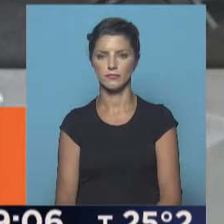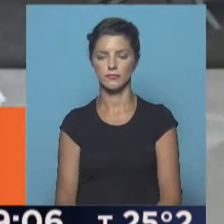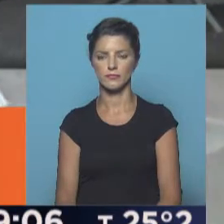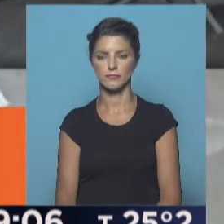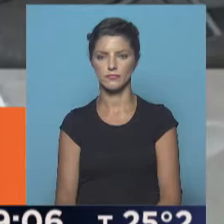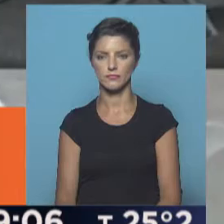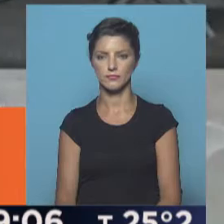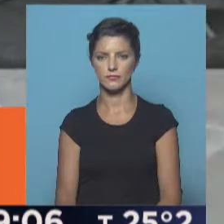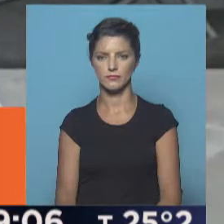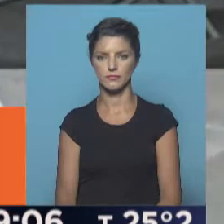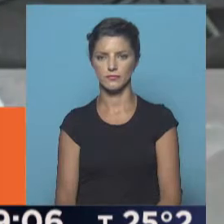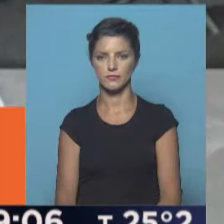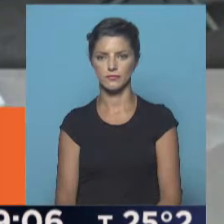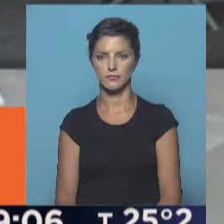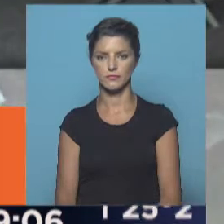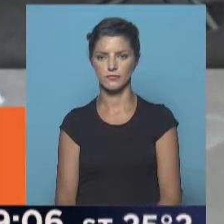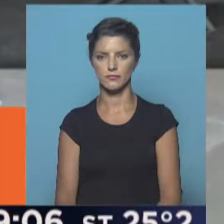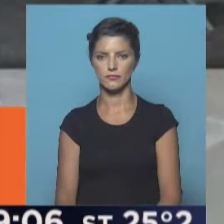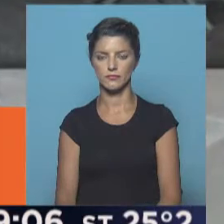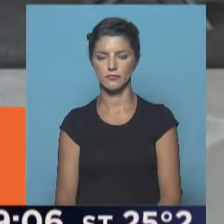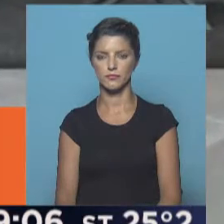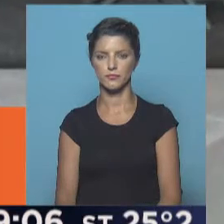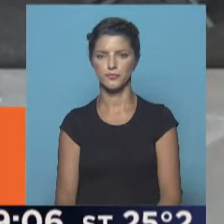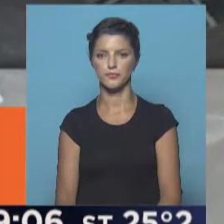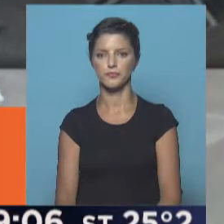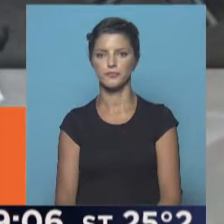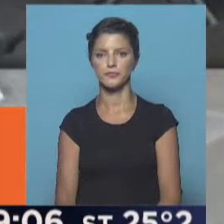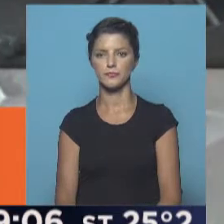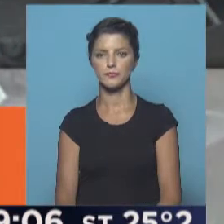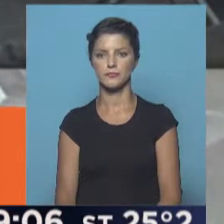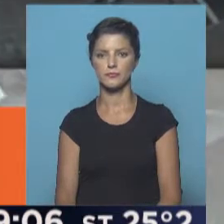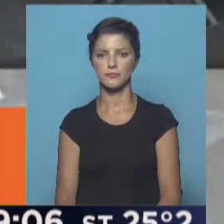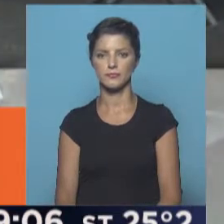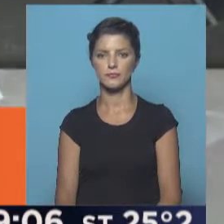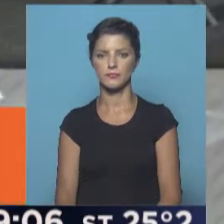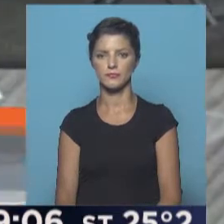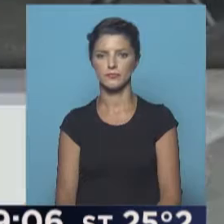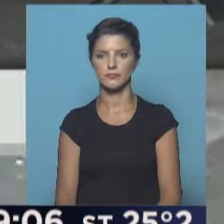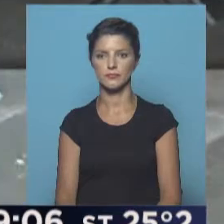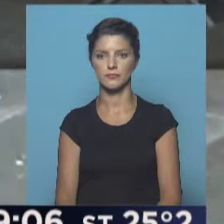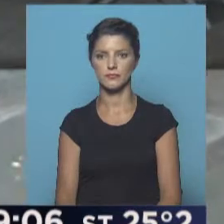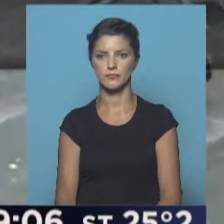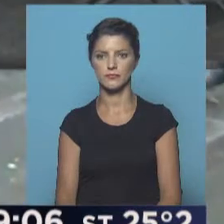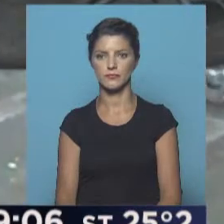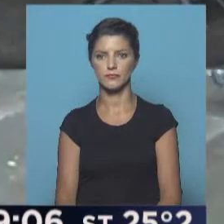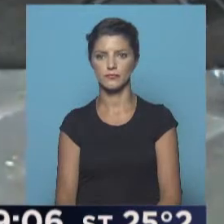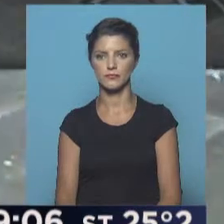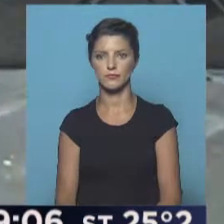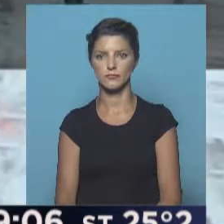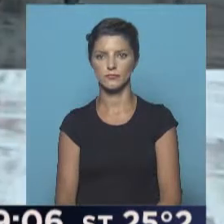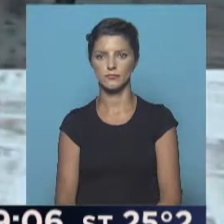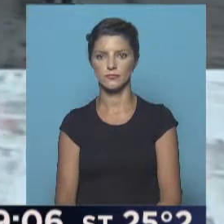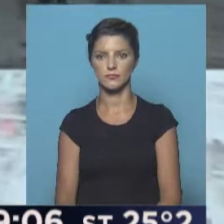kids are all in the oil and gas, and I'm hoping he'll bring that back so they can get their jobs back, because they have all lost their jobs because of all of